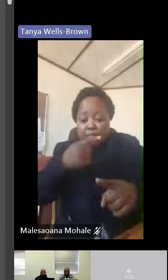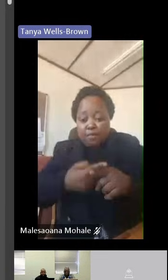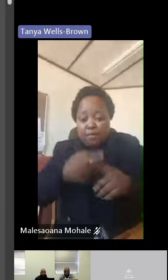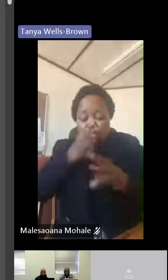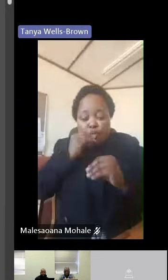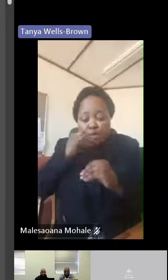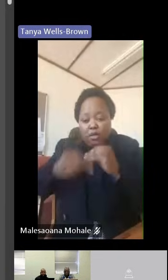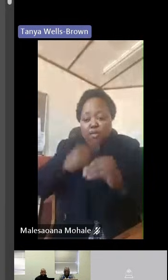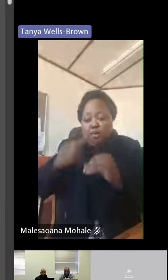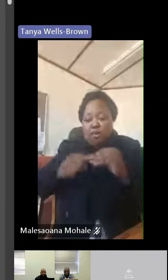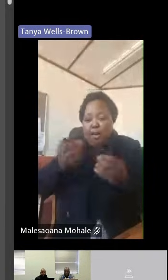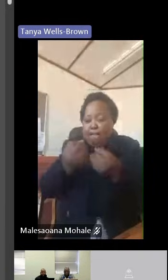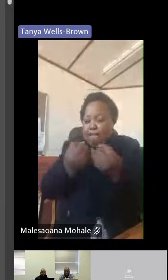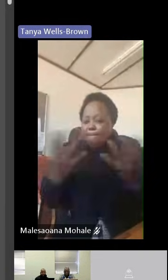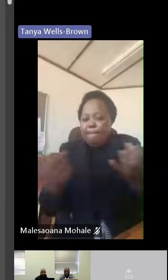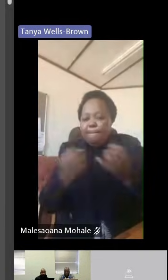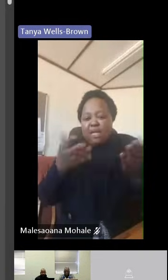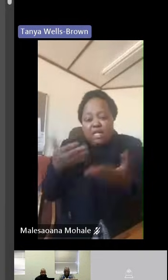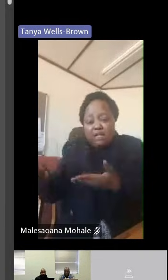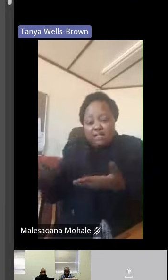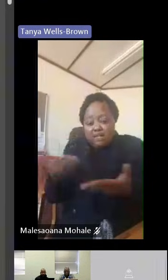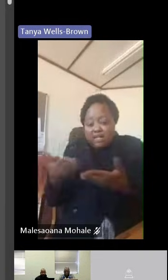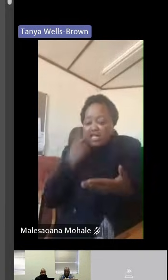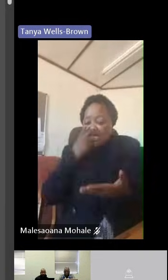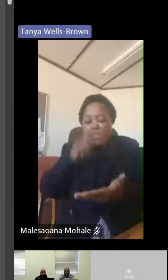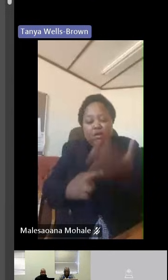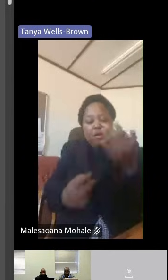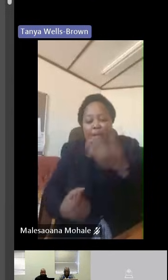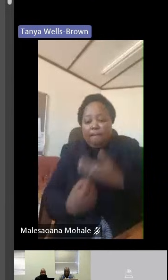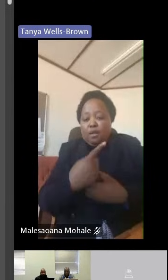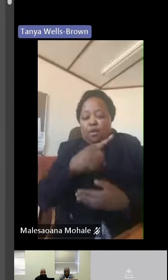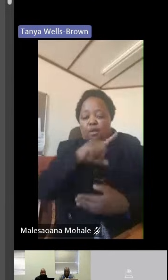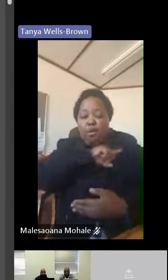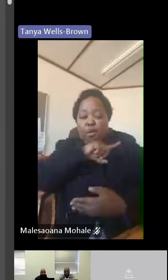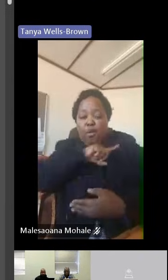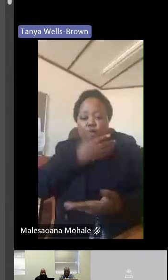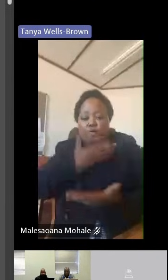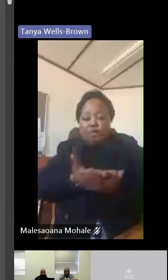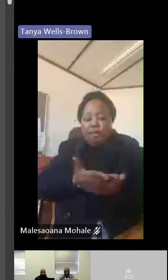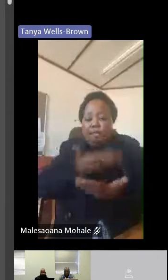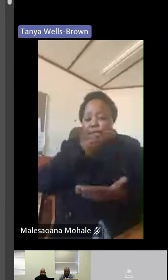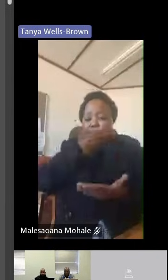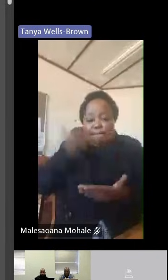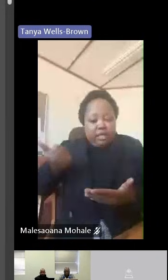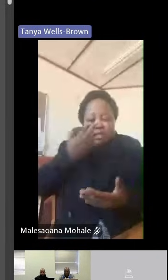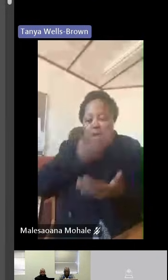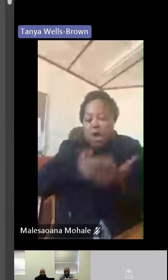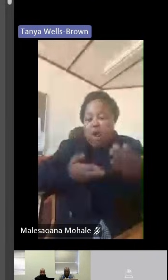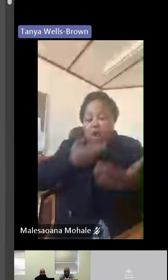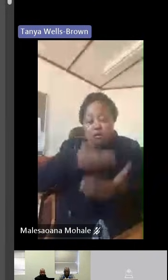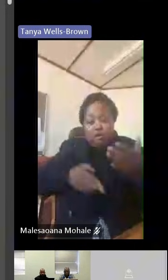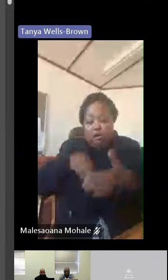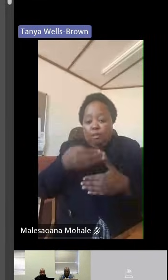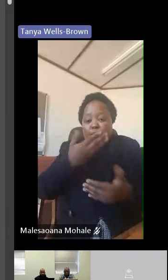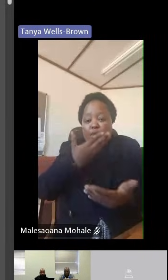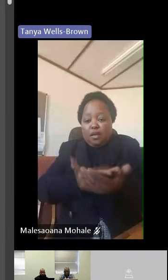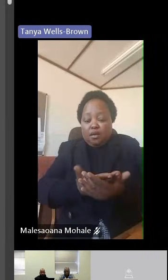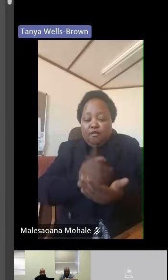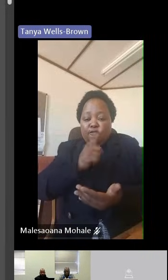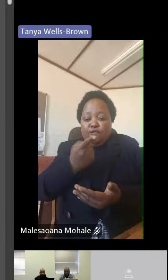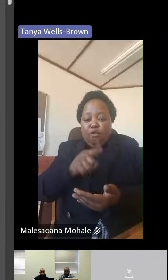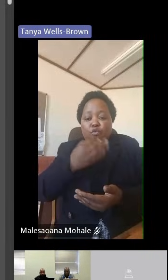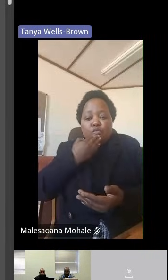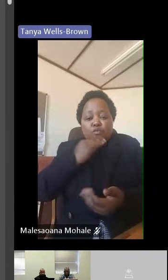services that need to happen in order for the best outcome for a survivor, which may be